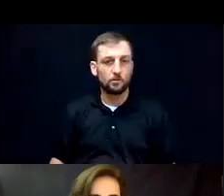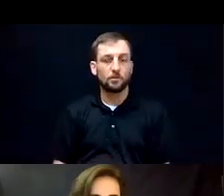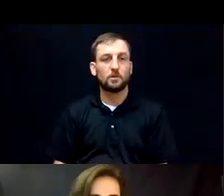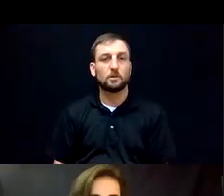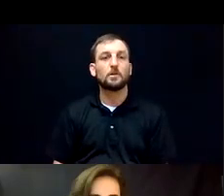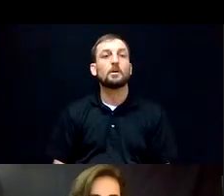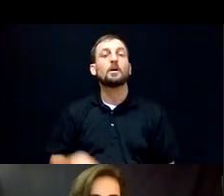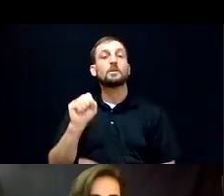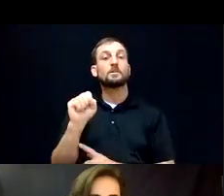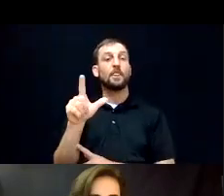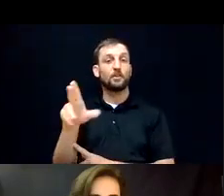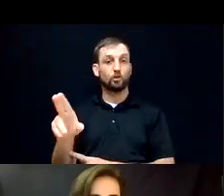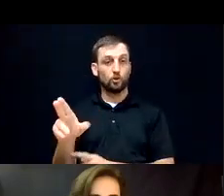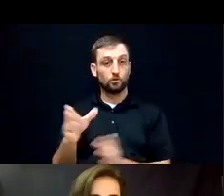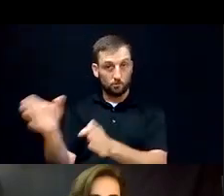Southeastern.